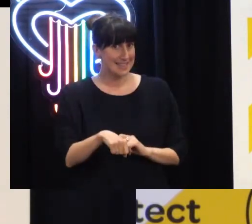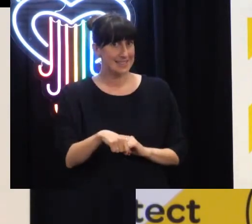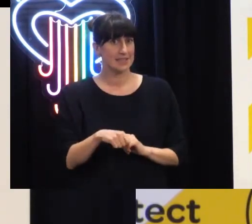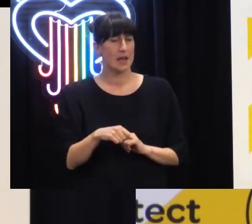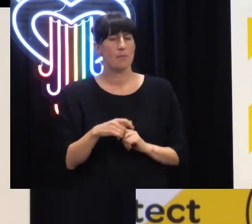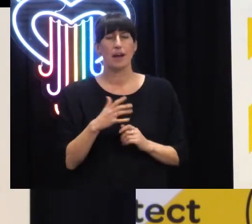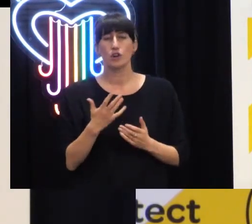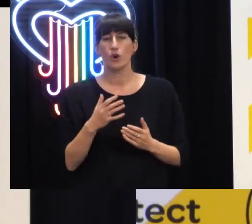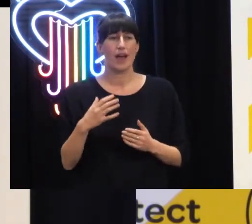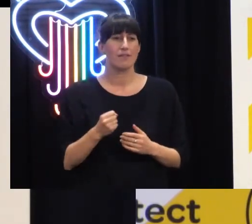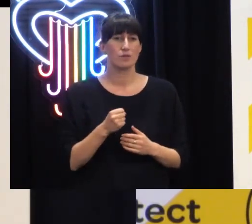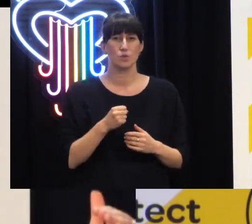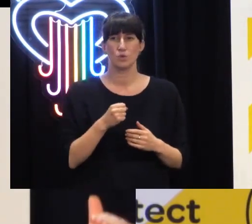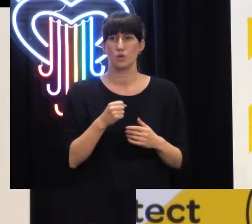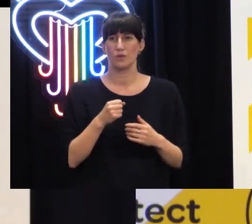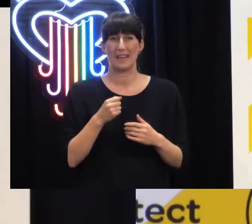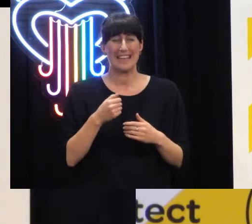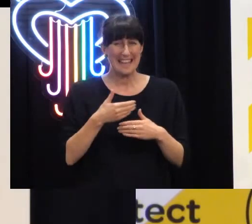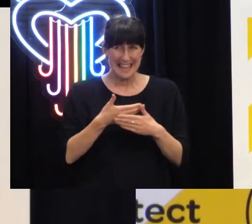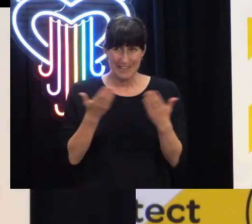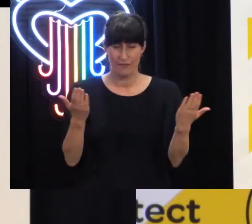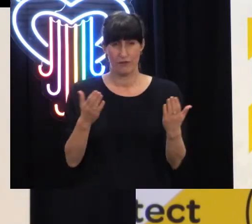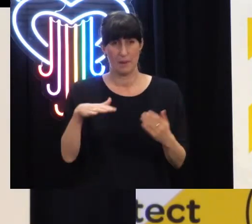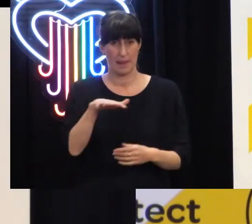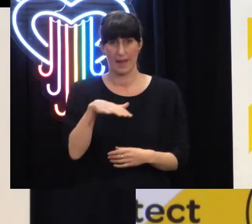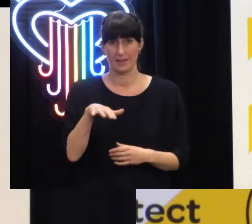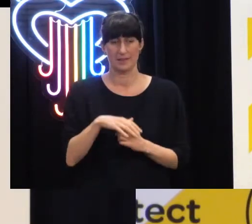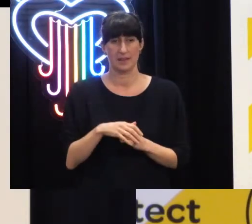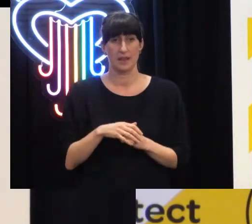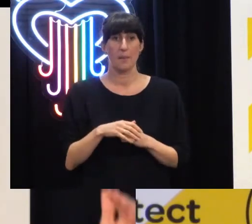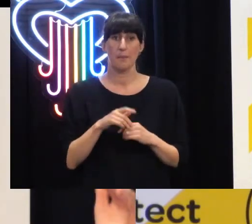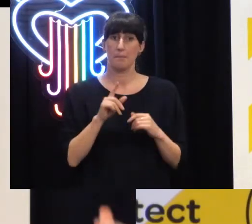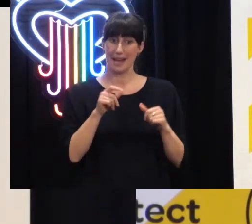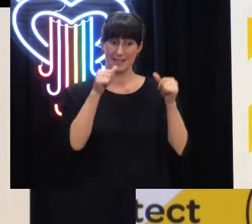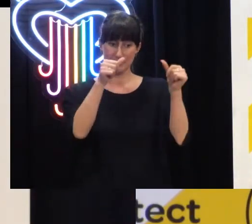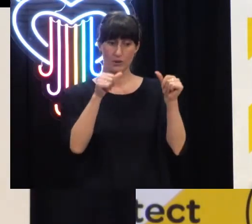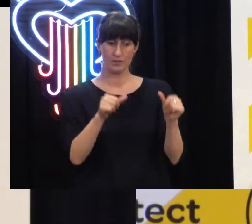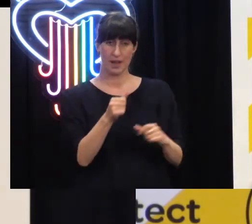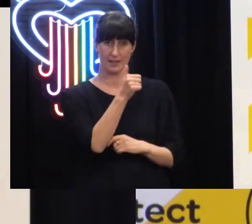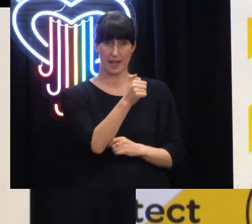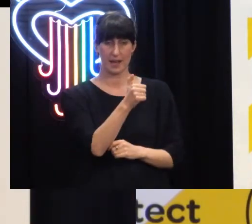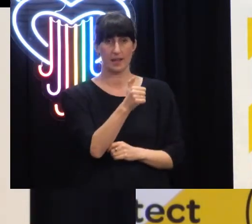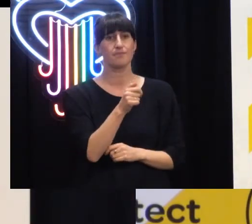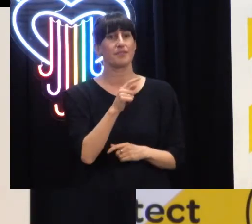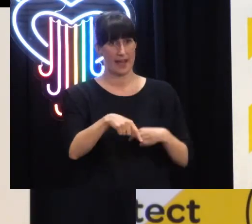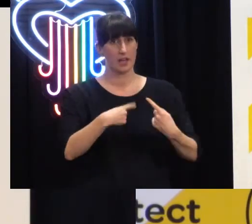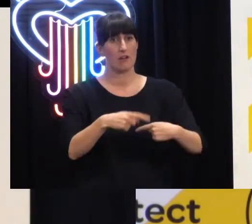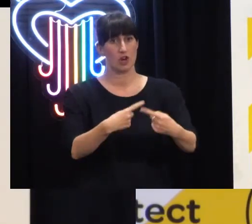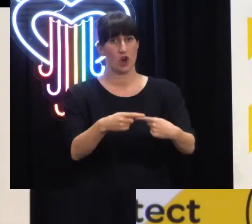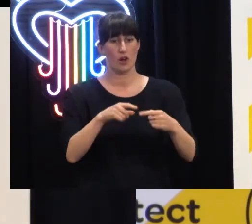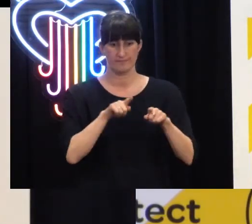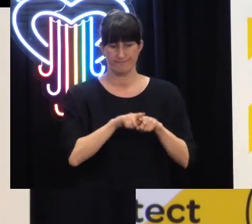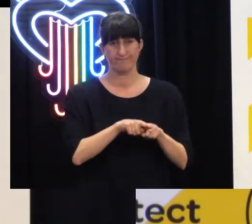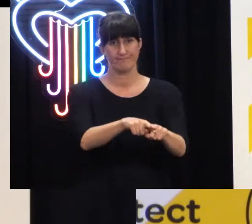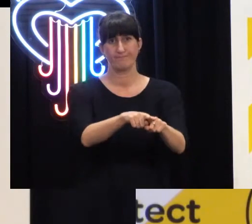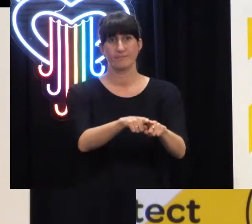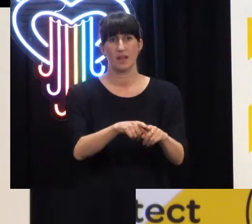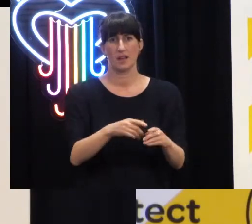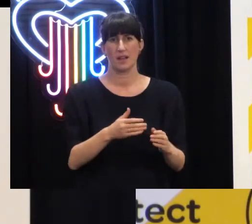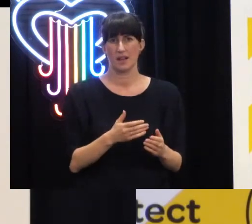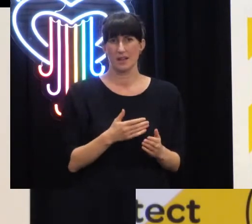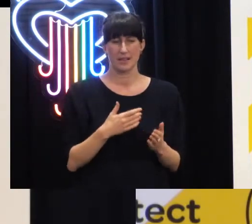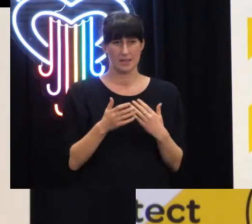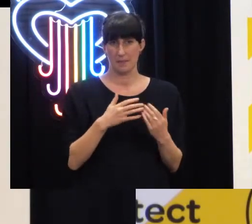day to day. But scanning, yes. Scanning applies all the way through. So those changes that we've made come down and apply at level 1, because that is